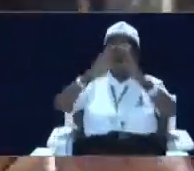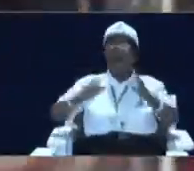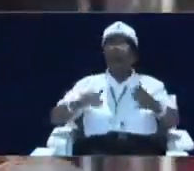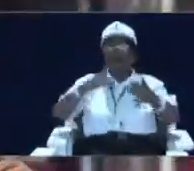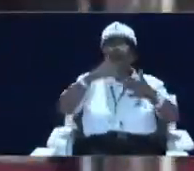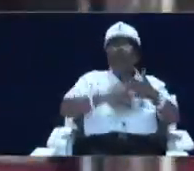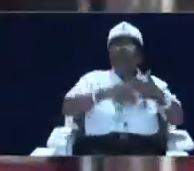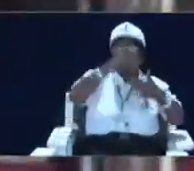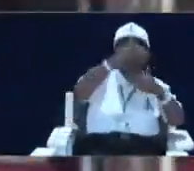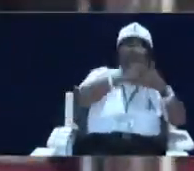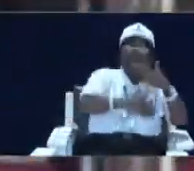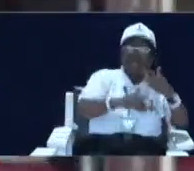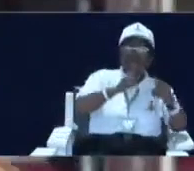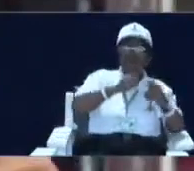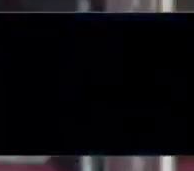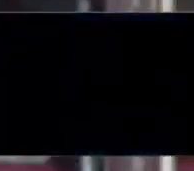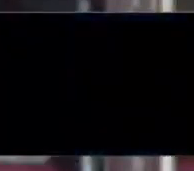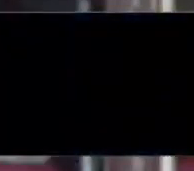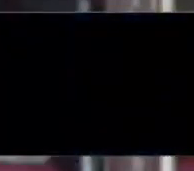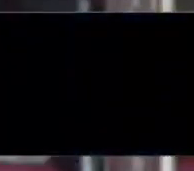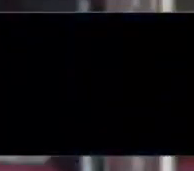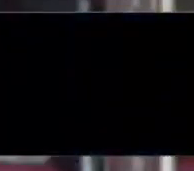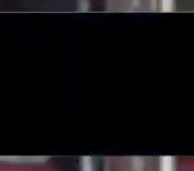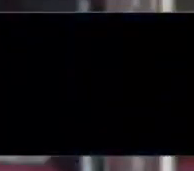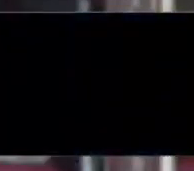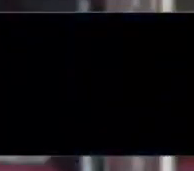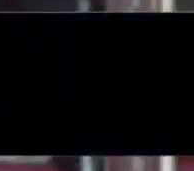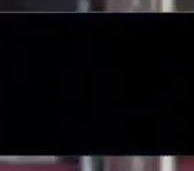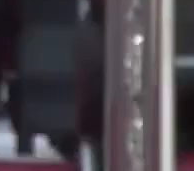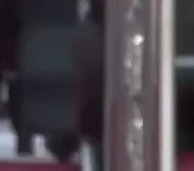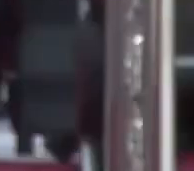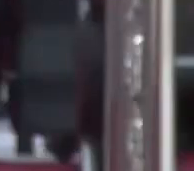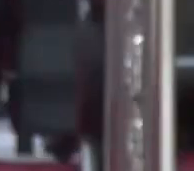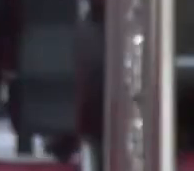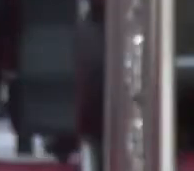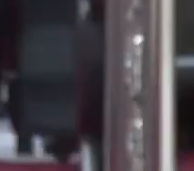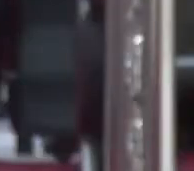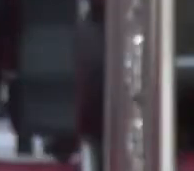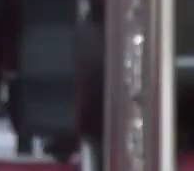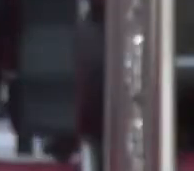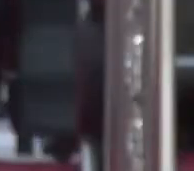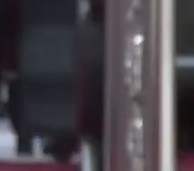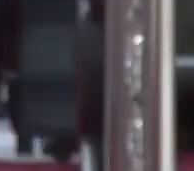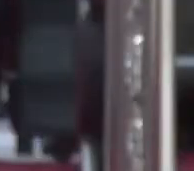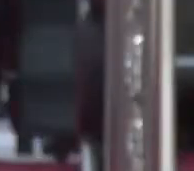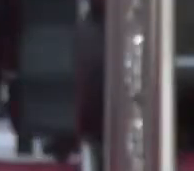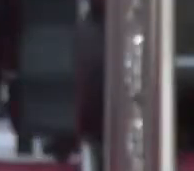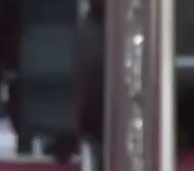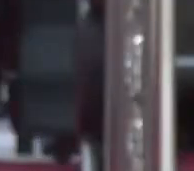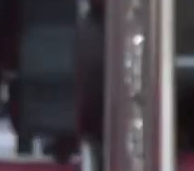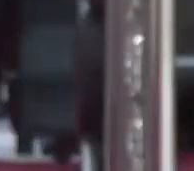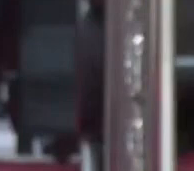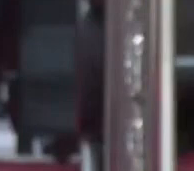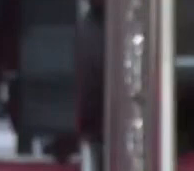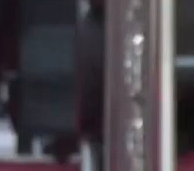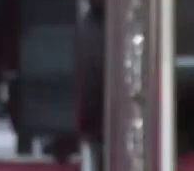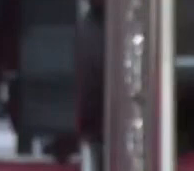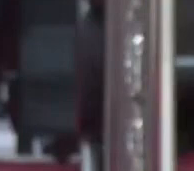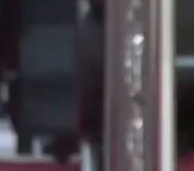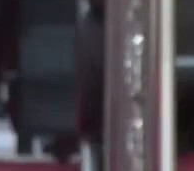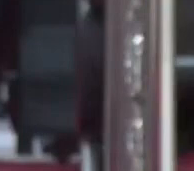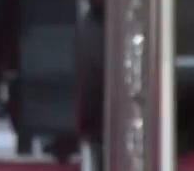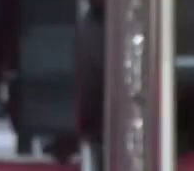next to our campground. Big house. And God said, look at that house. It's